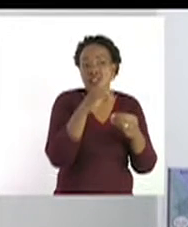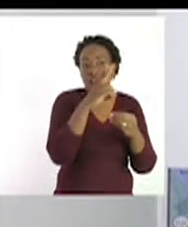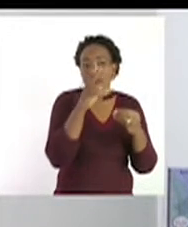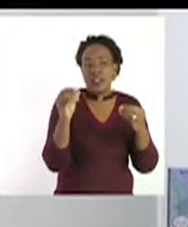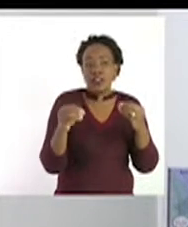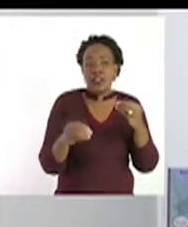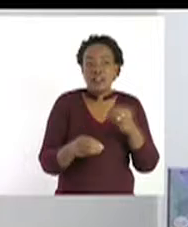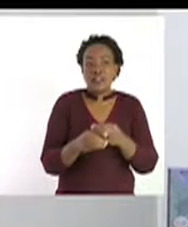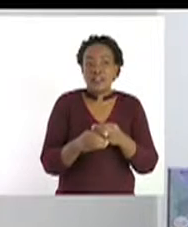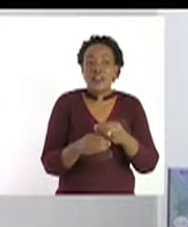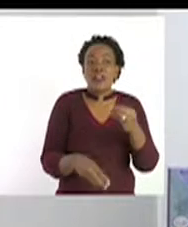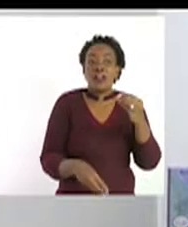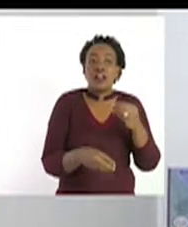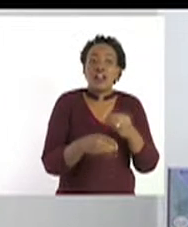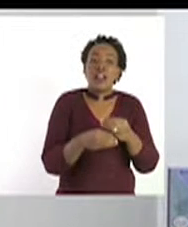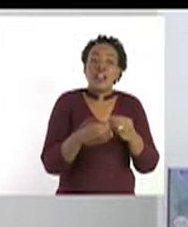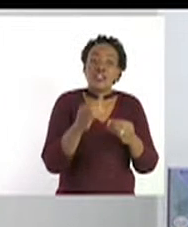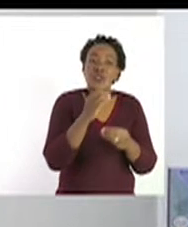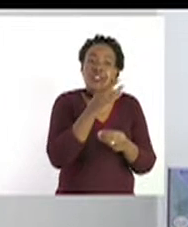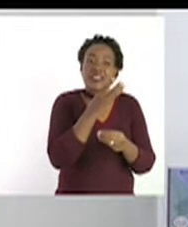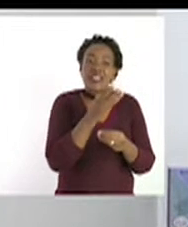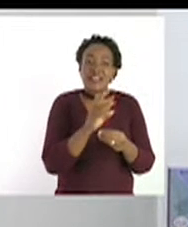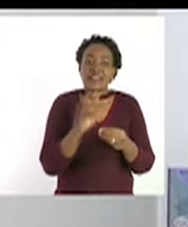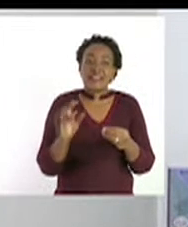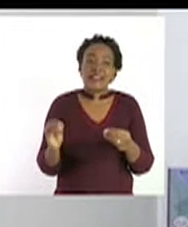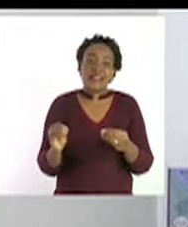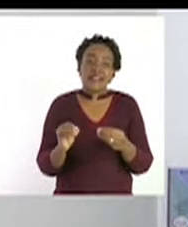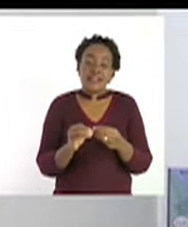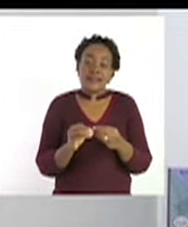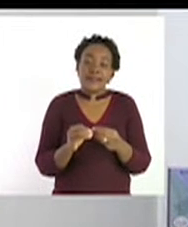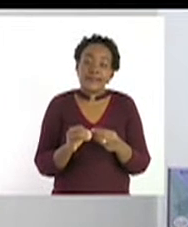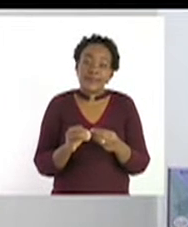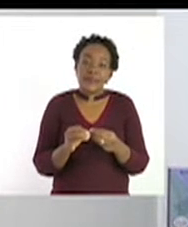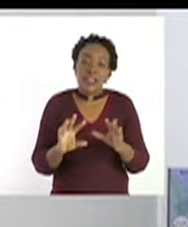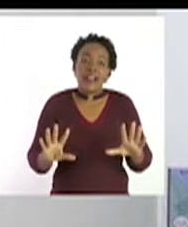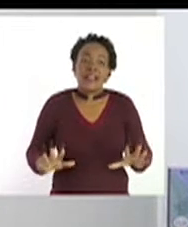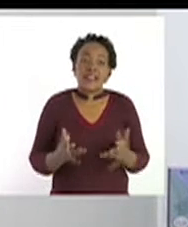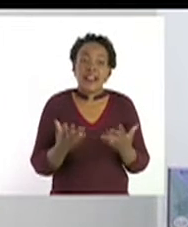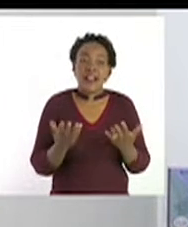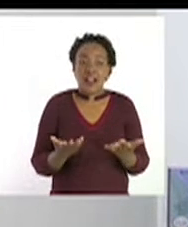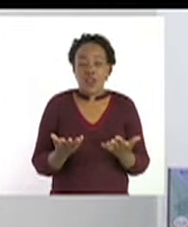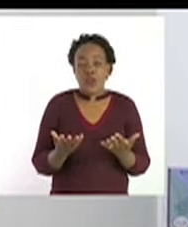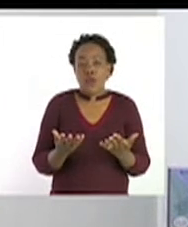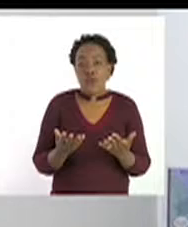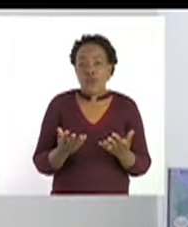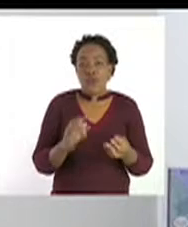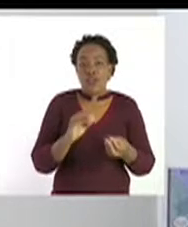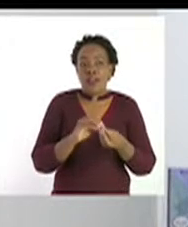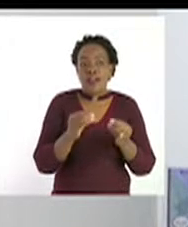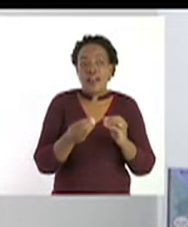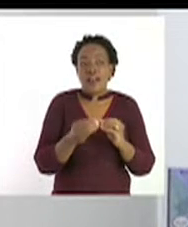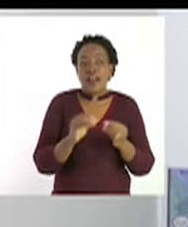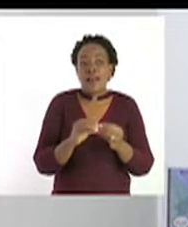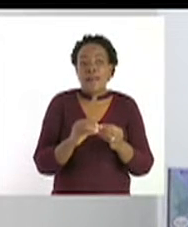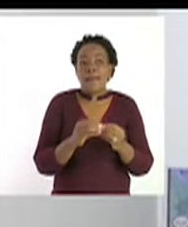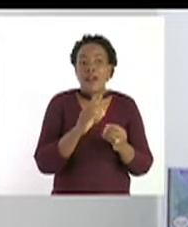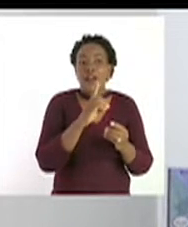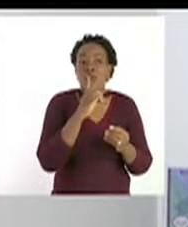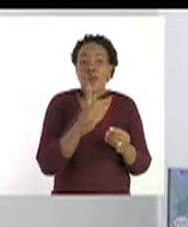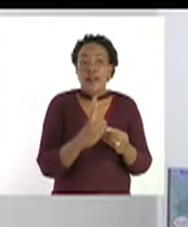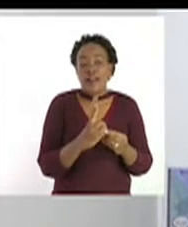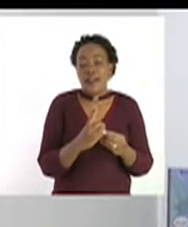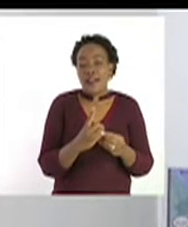plus 20. Okay, this is how we are going to do number 1.